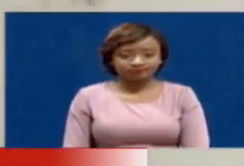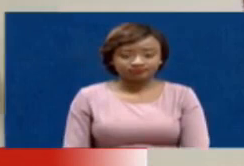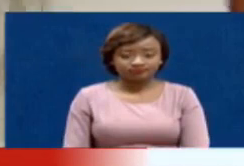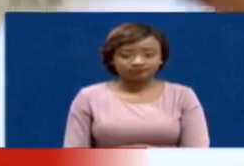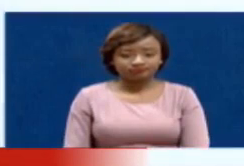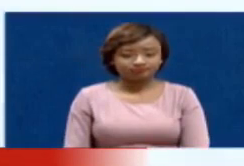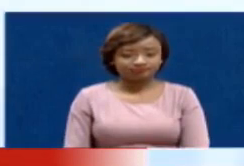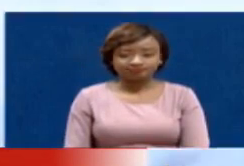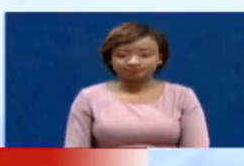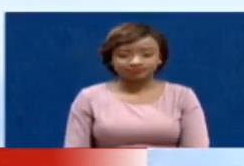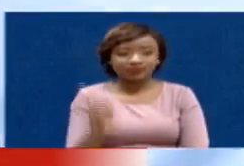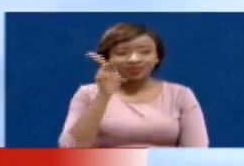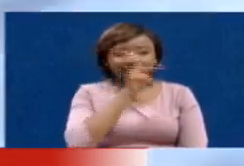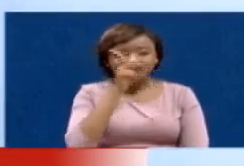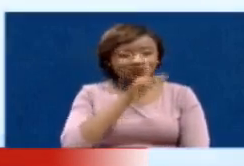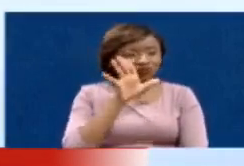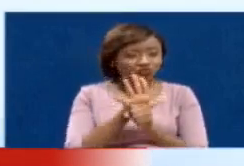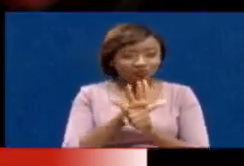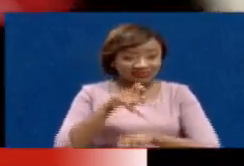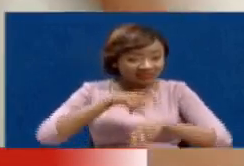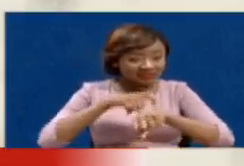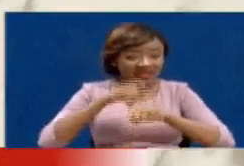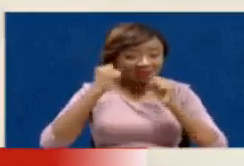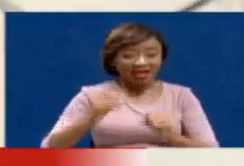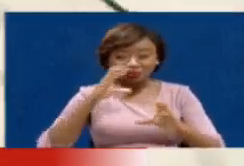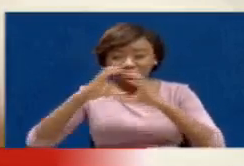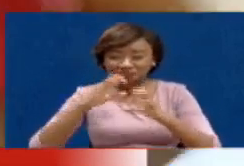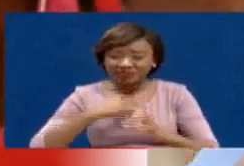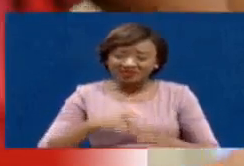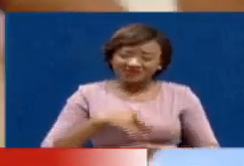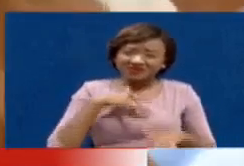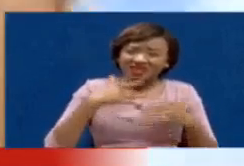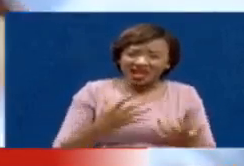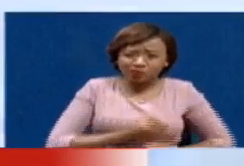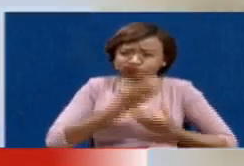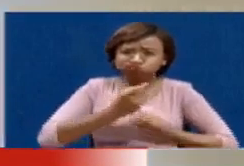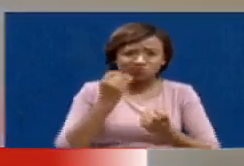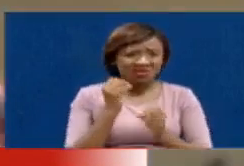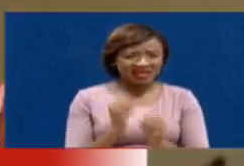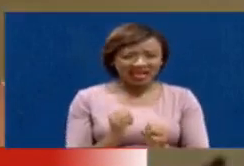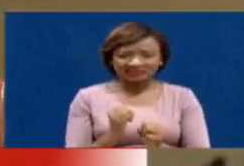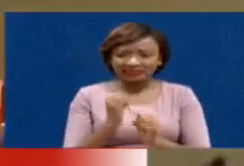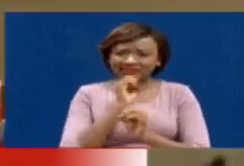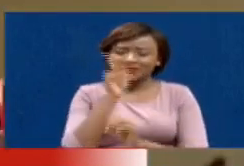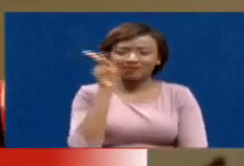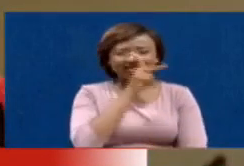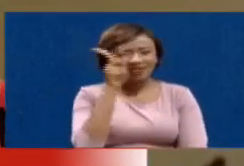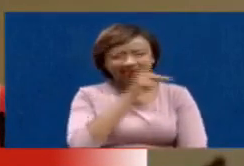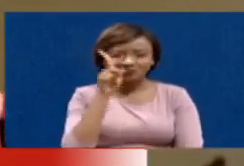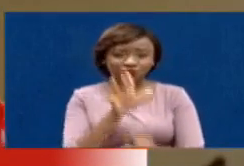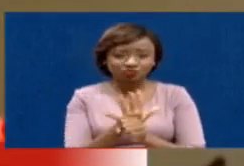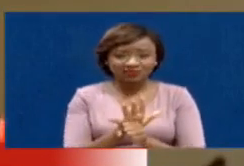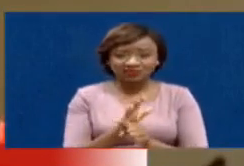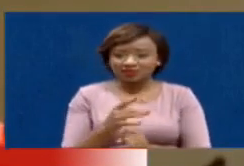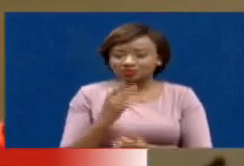The tantrums and the meltdowns, especially when they cannot communicate what they're feeling and experiencing mentally. Like, I can't deal with one